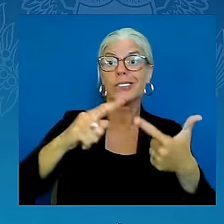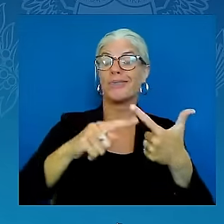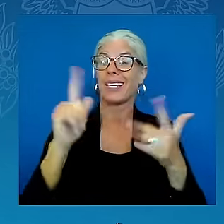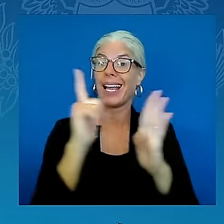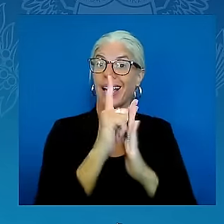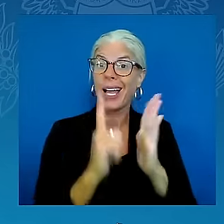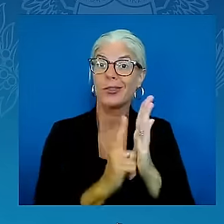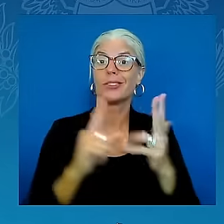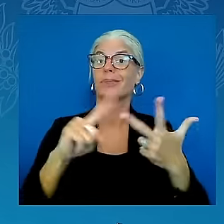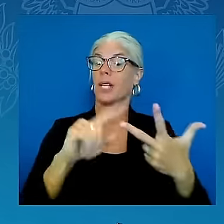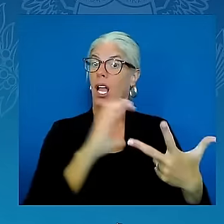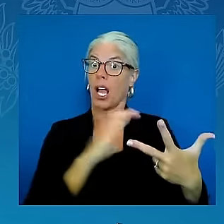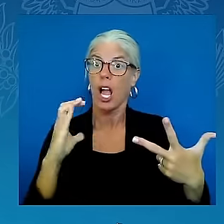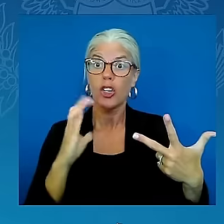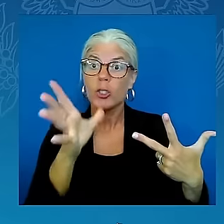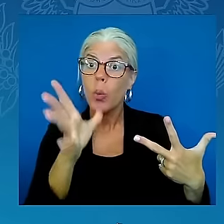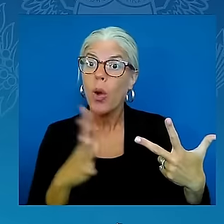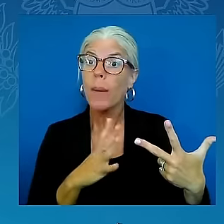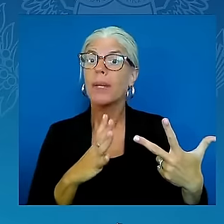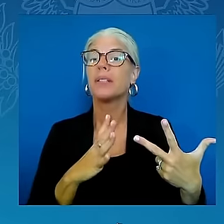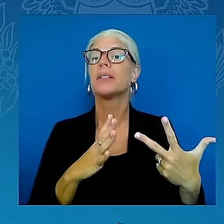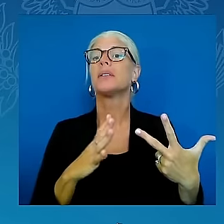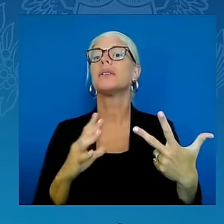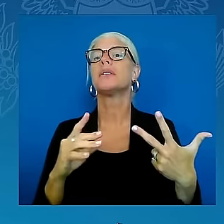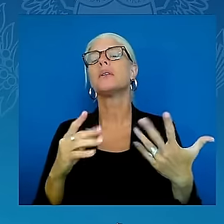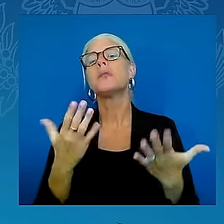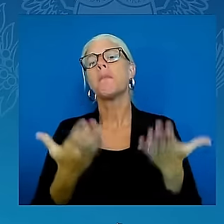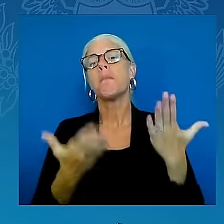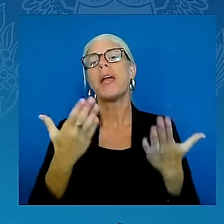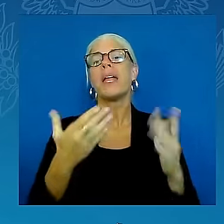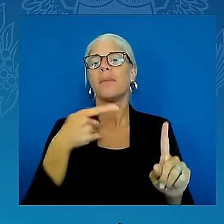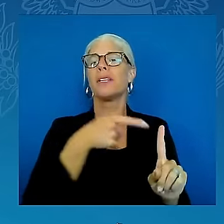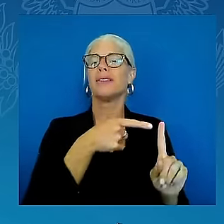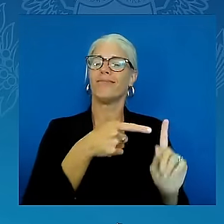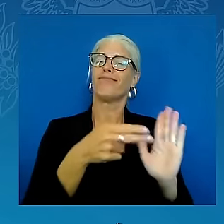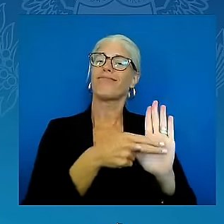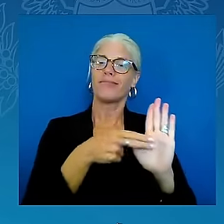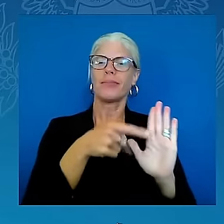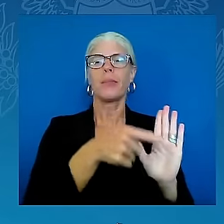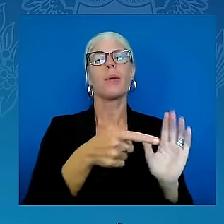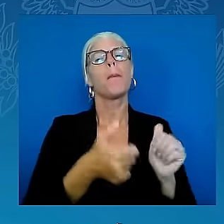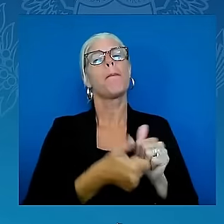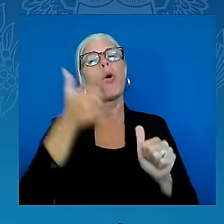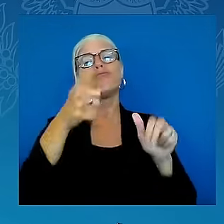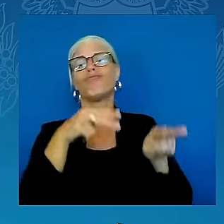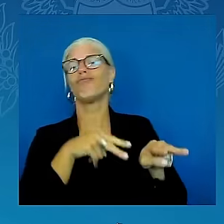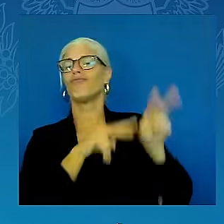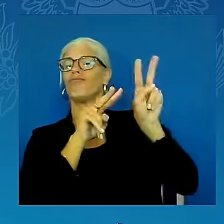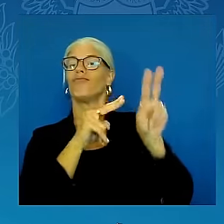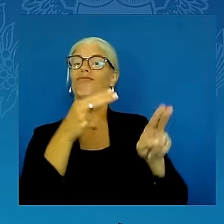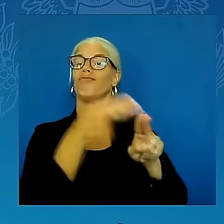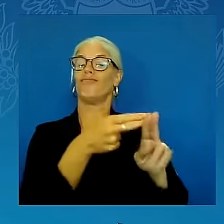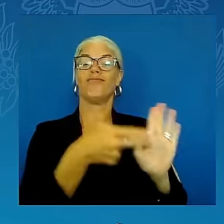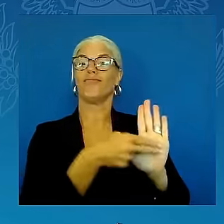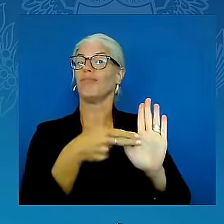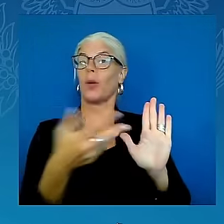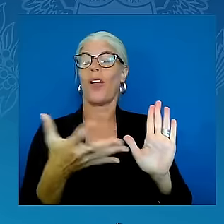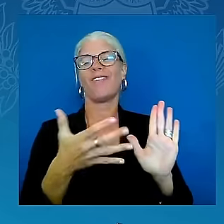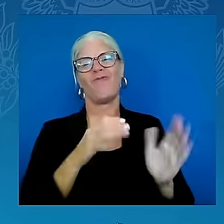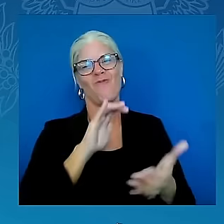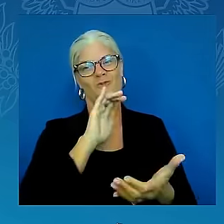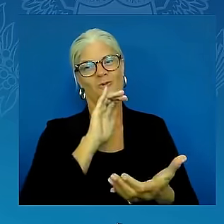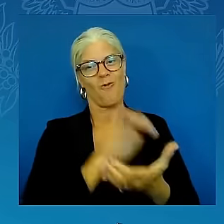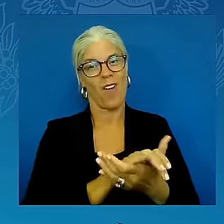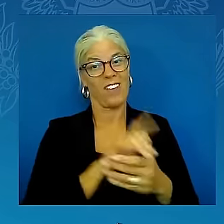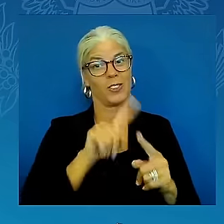the most were wife to Elwin, mother to Jason and Erica, and Bibi to Ellison